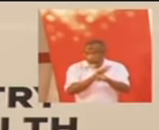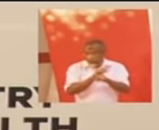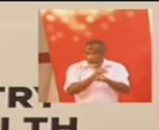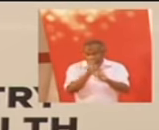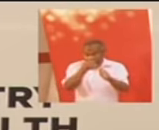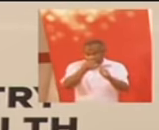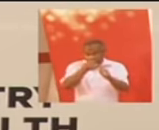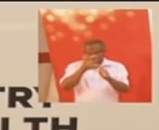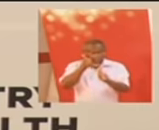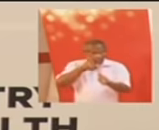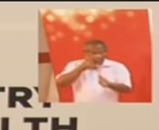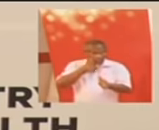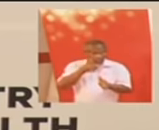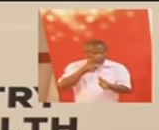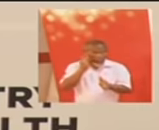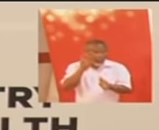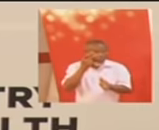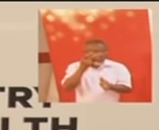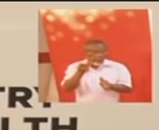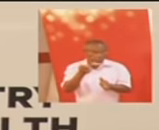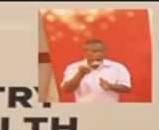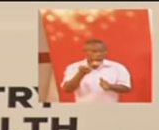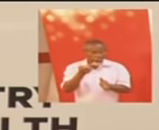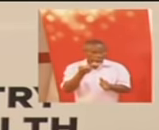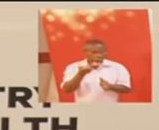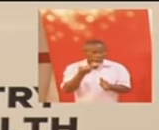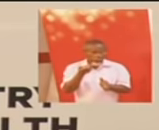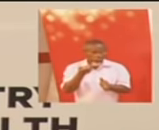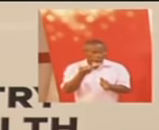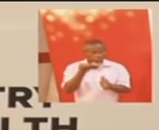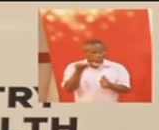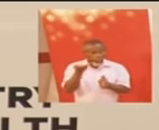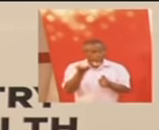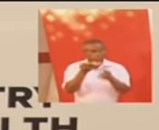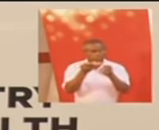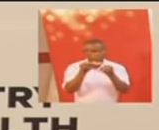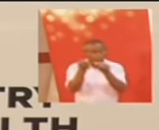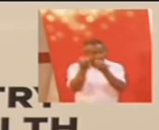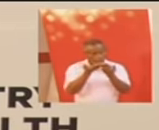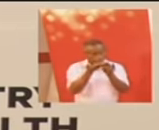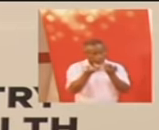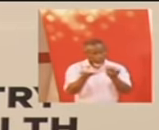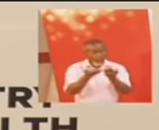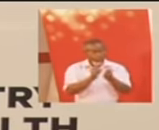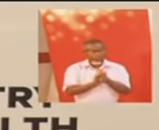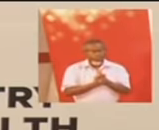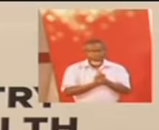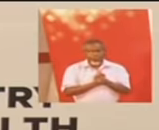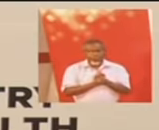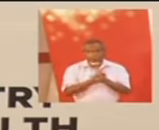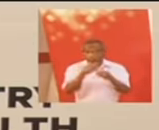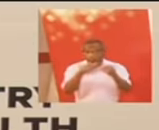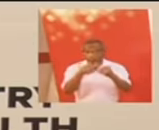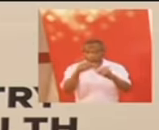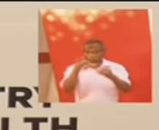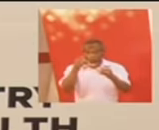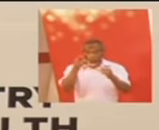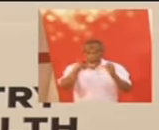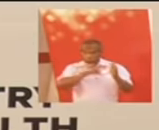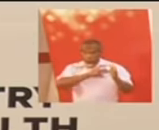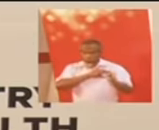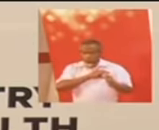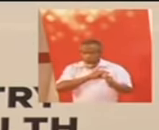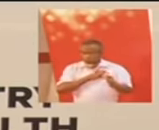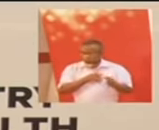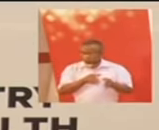forward. With regards to the police, I think you're asking what, in terms of documentation to be presented to the